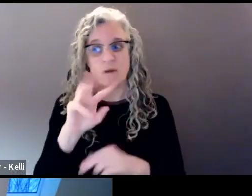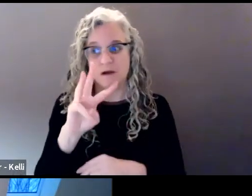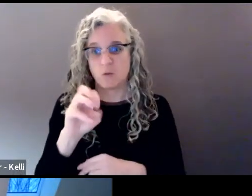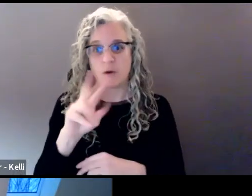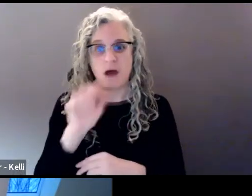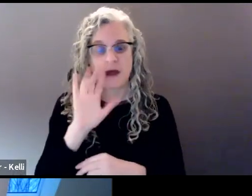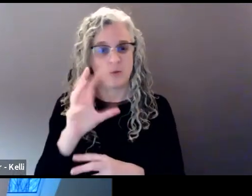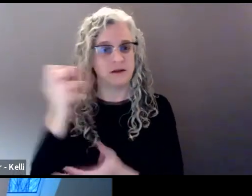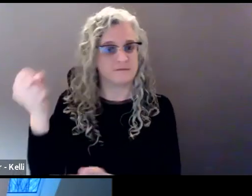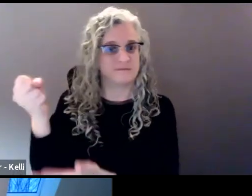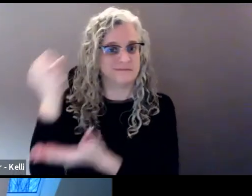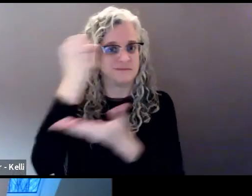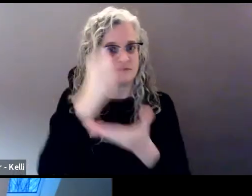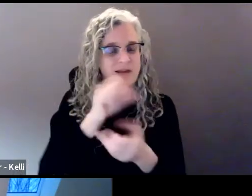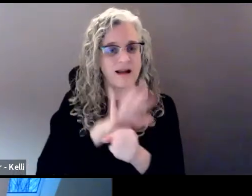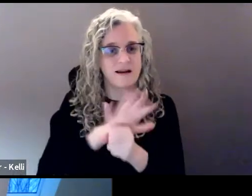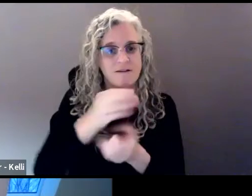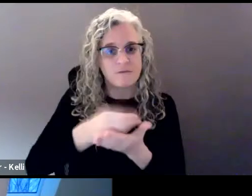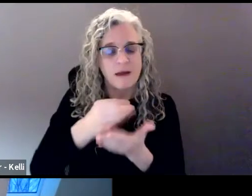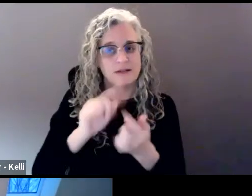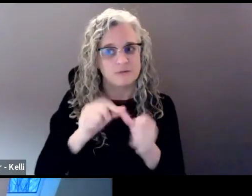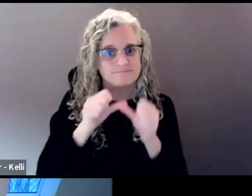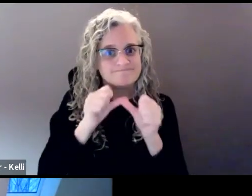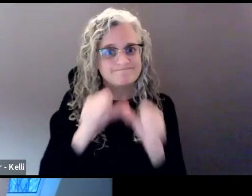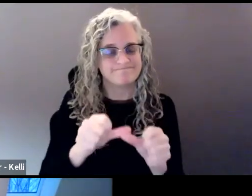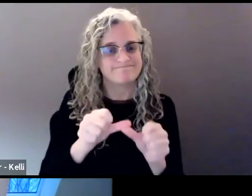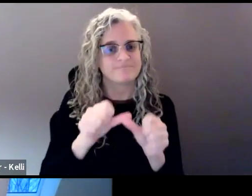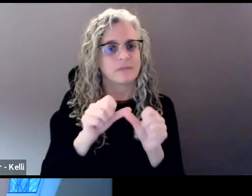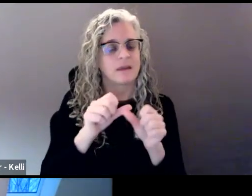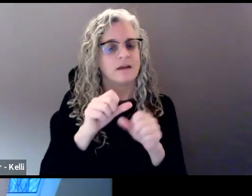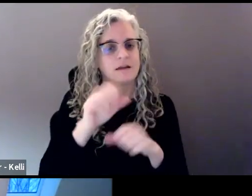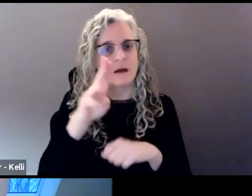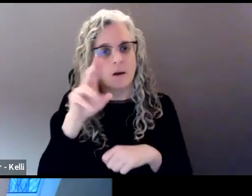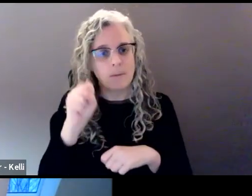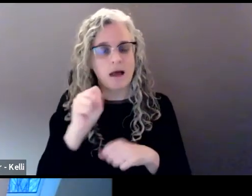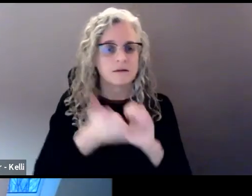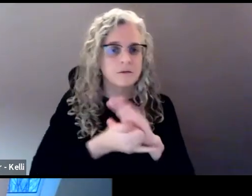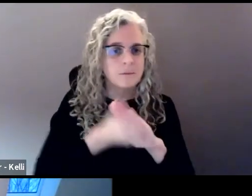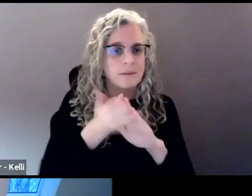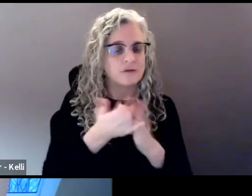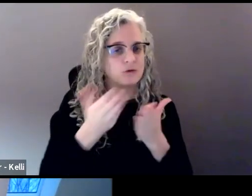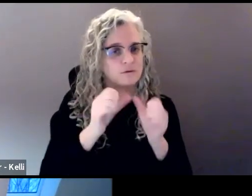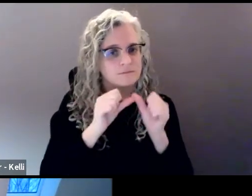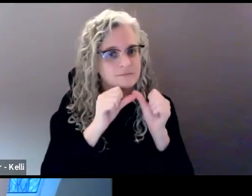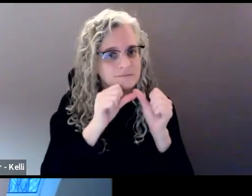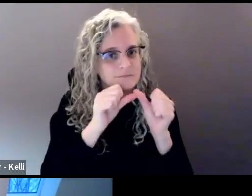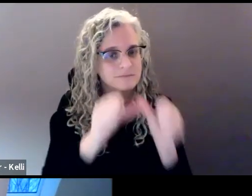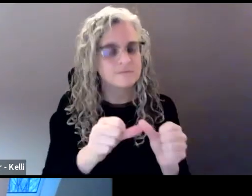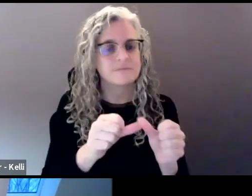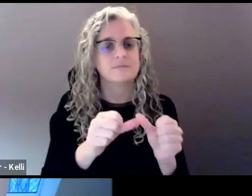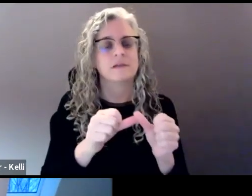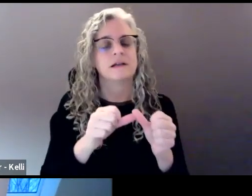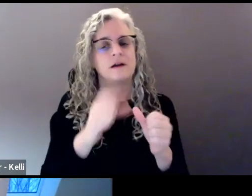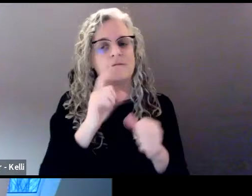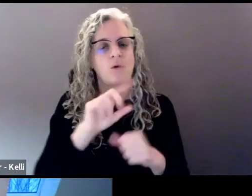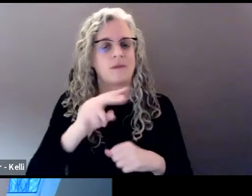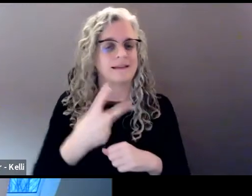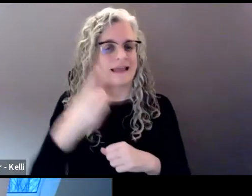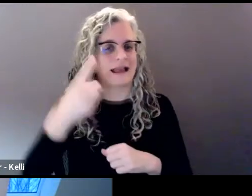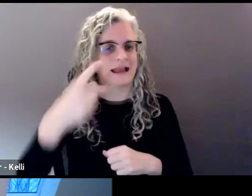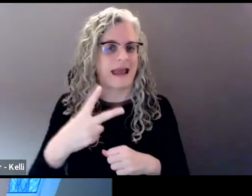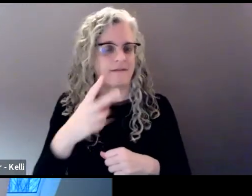funding to maintain the existing levels of bus and rail service throughout the second half of fiscal year